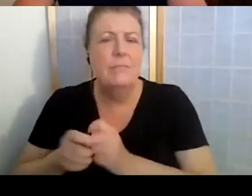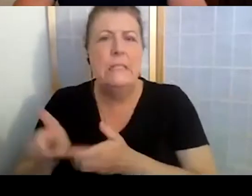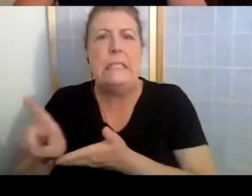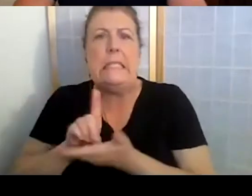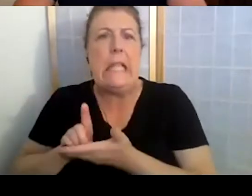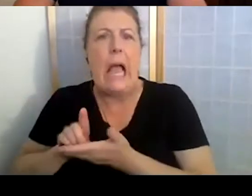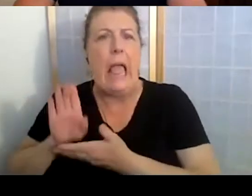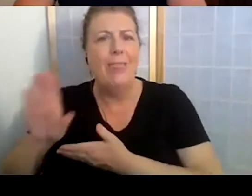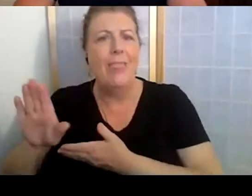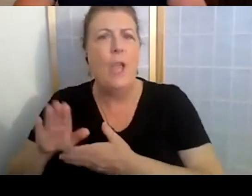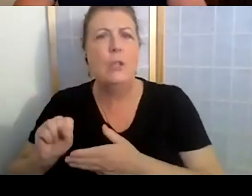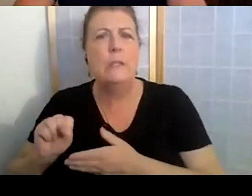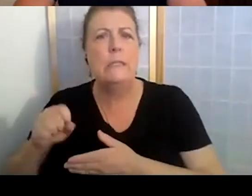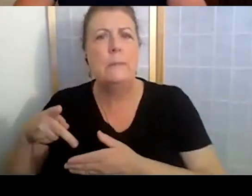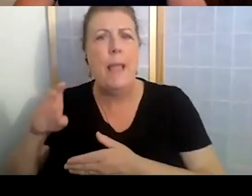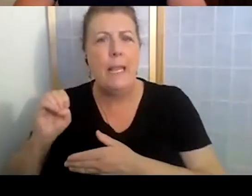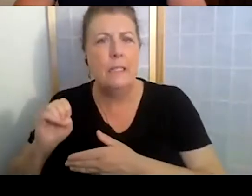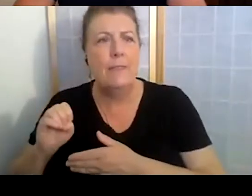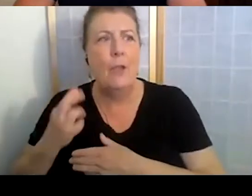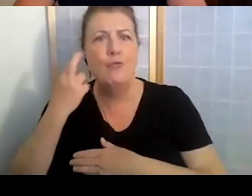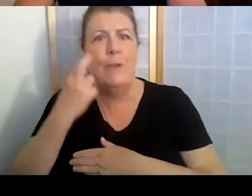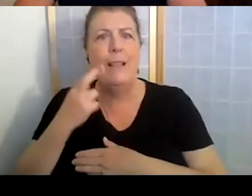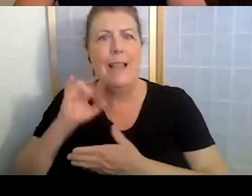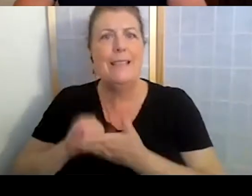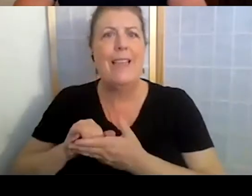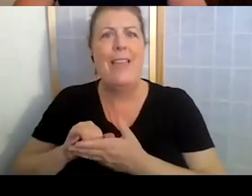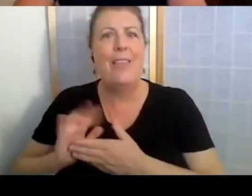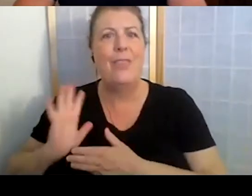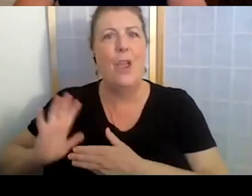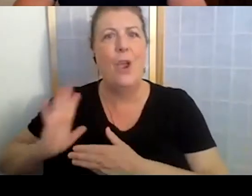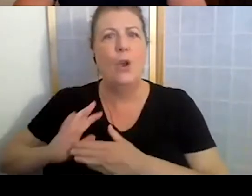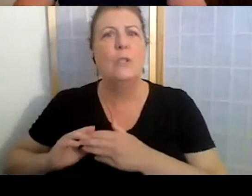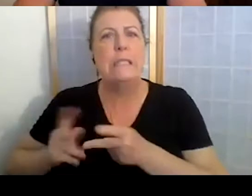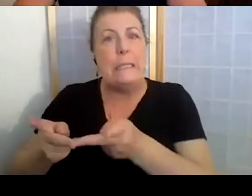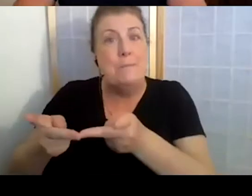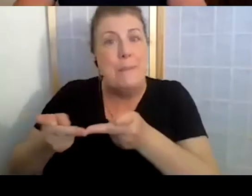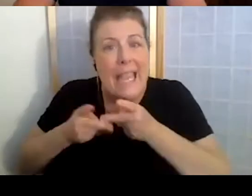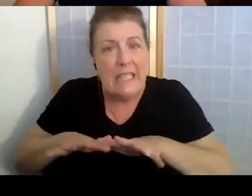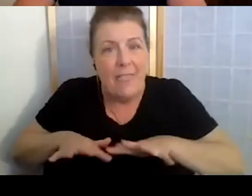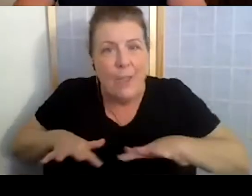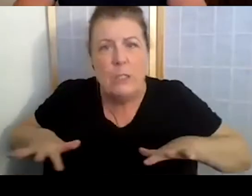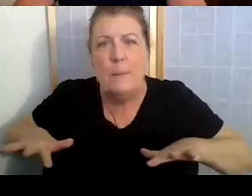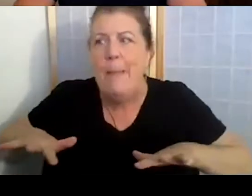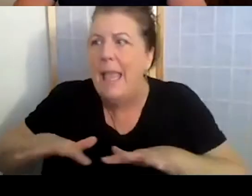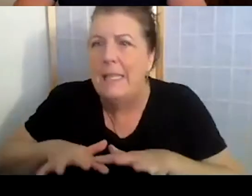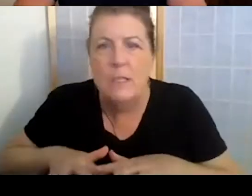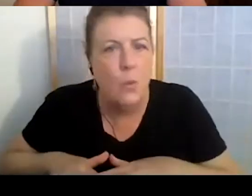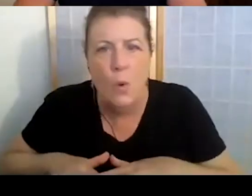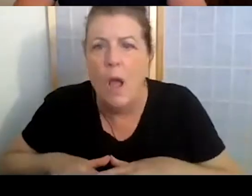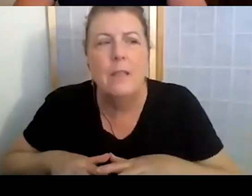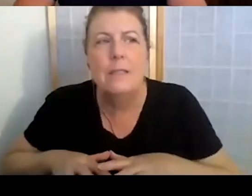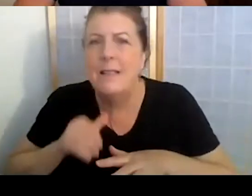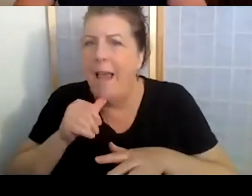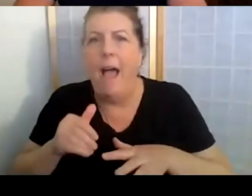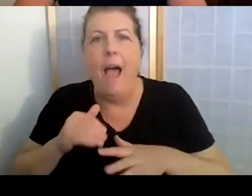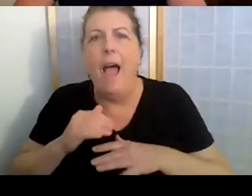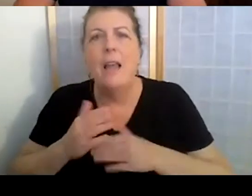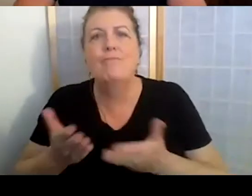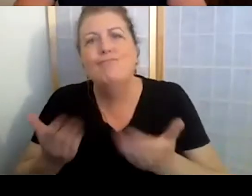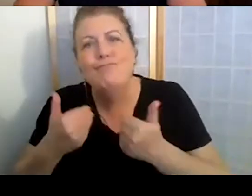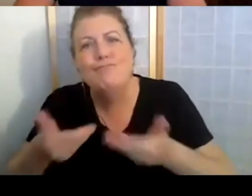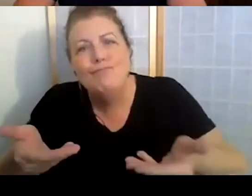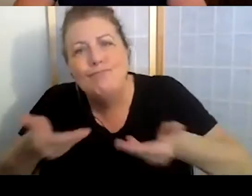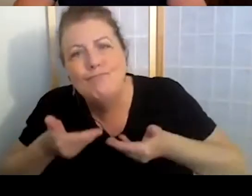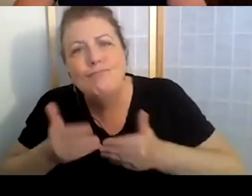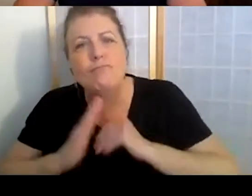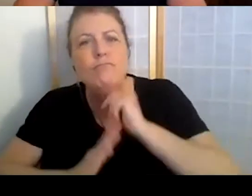hostile to sexual assault victims. So there are places that are making good changes, not nearly enough and not as quickly as we need them to